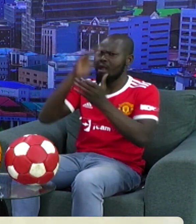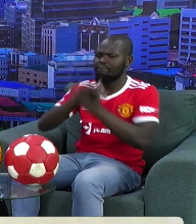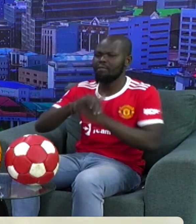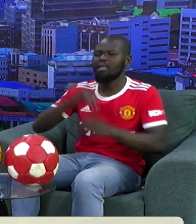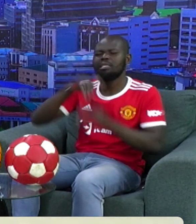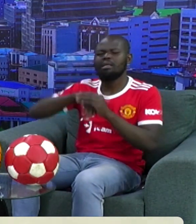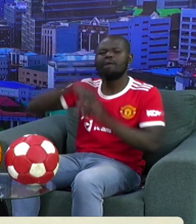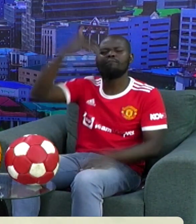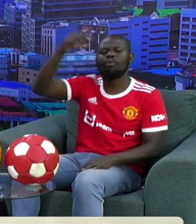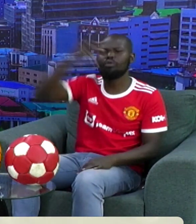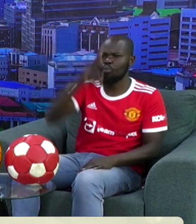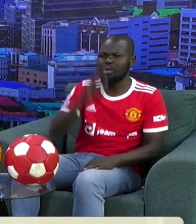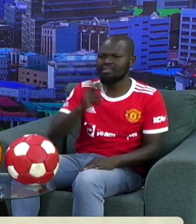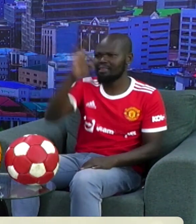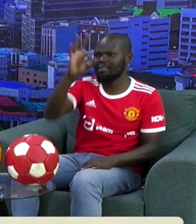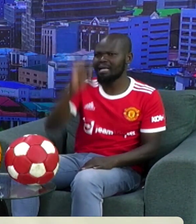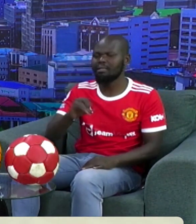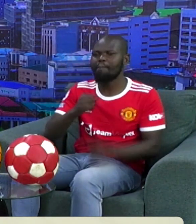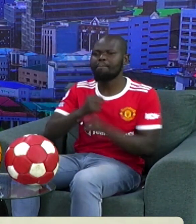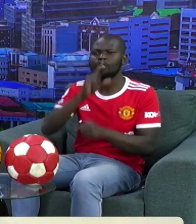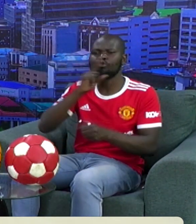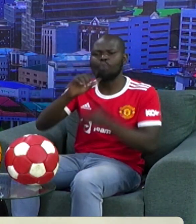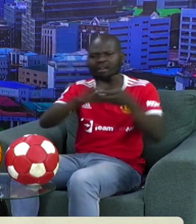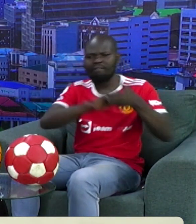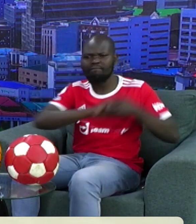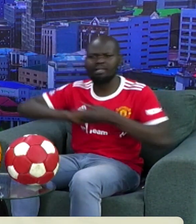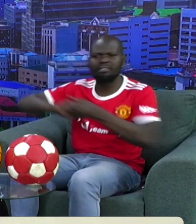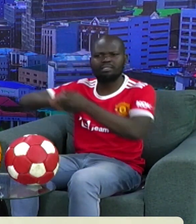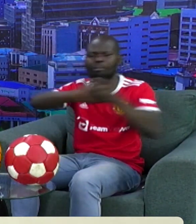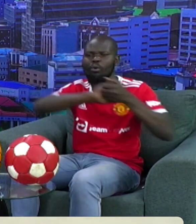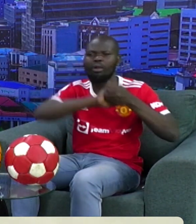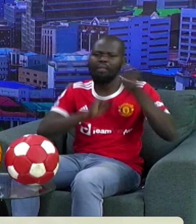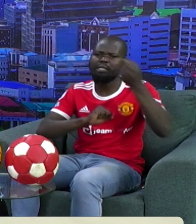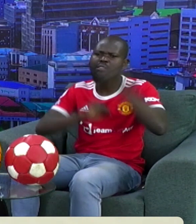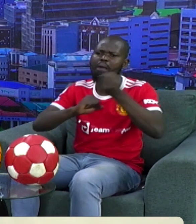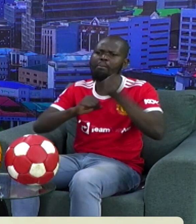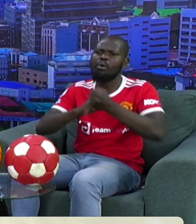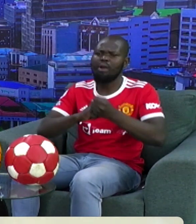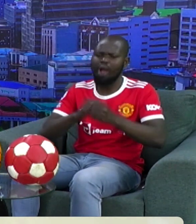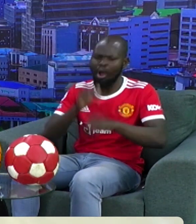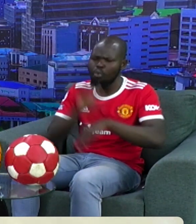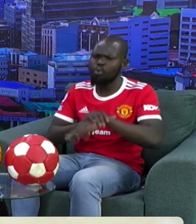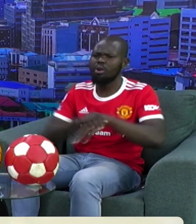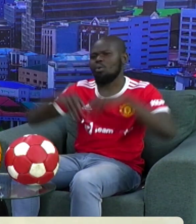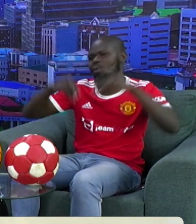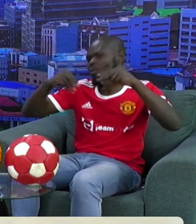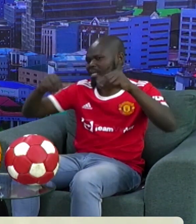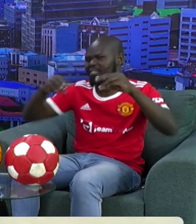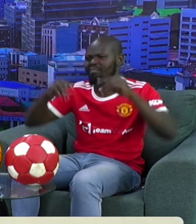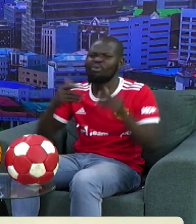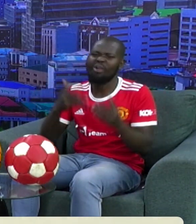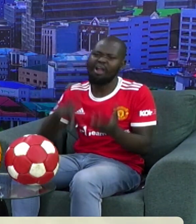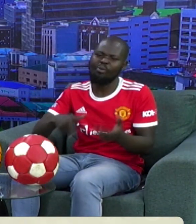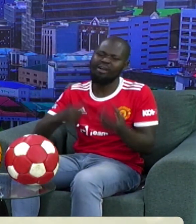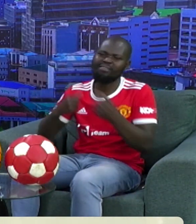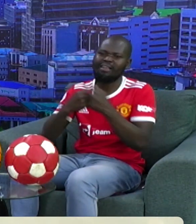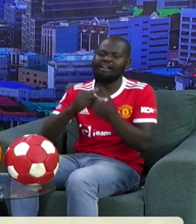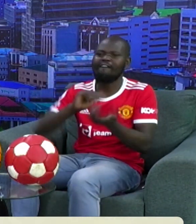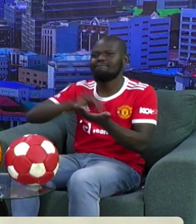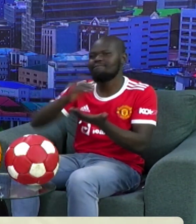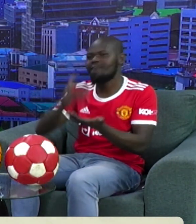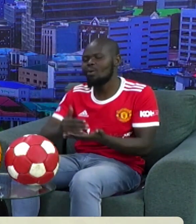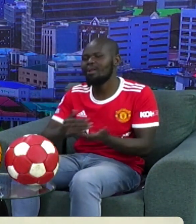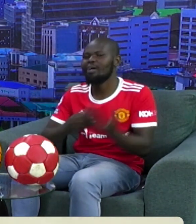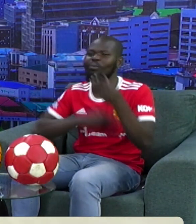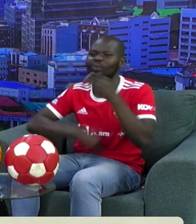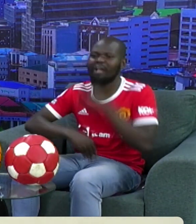of quality, but I believe in future, probably 2030, with the cooperation and the federation and the support, the quality will